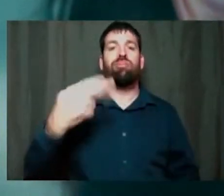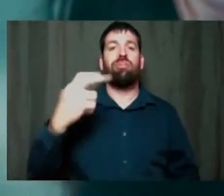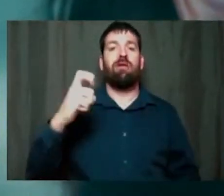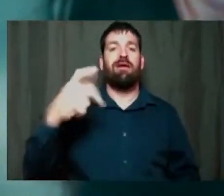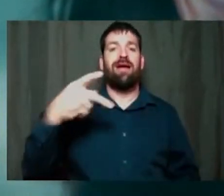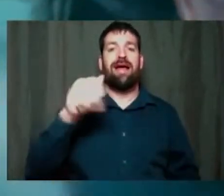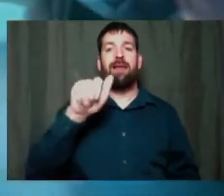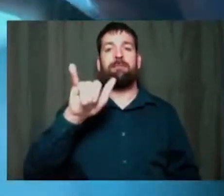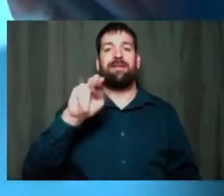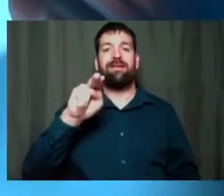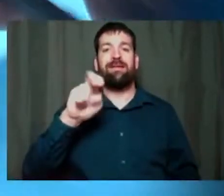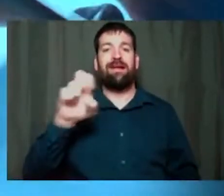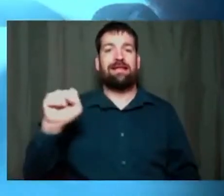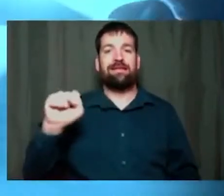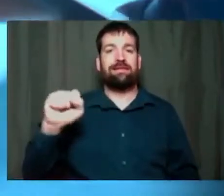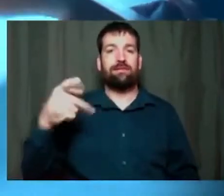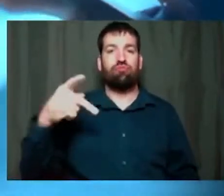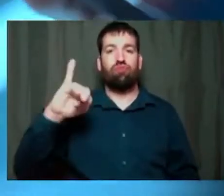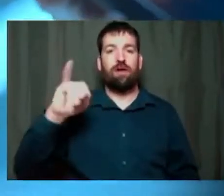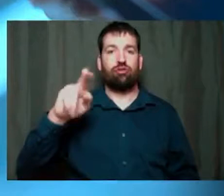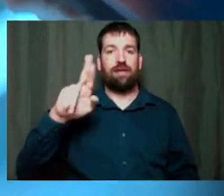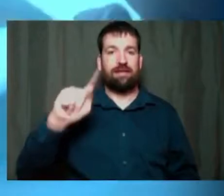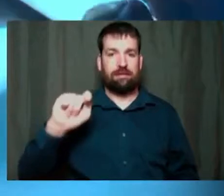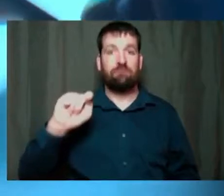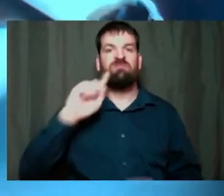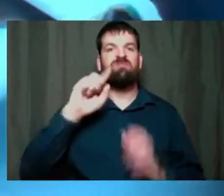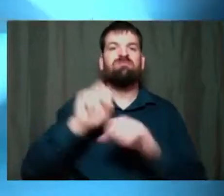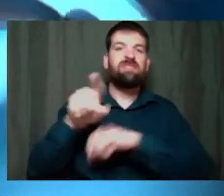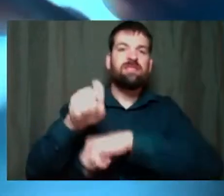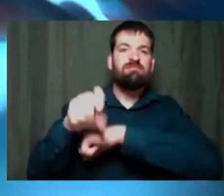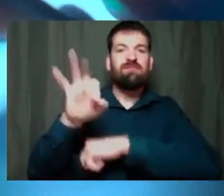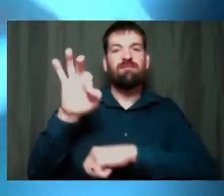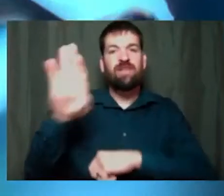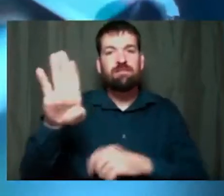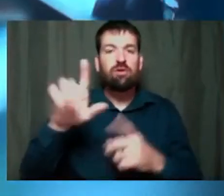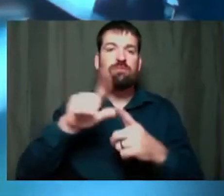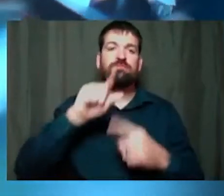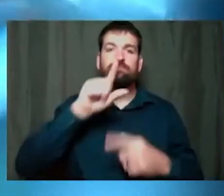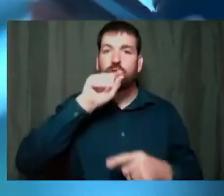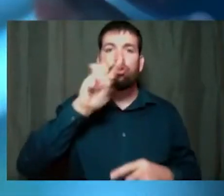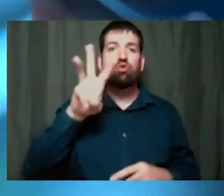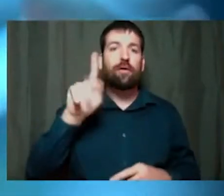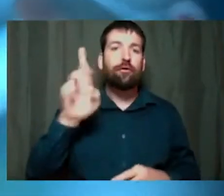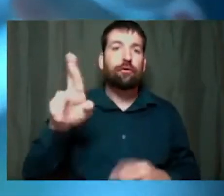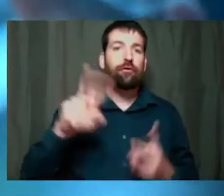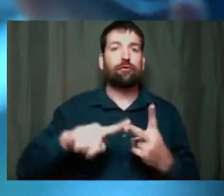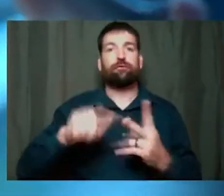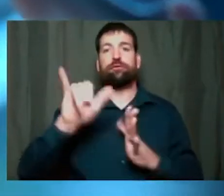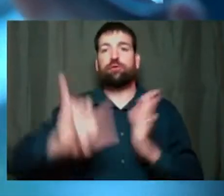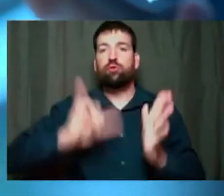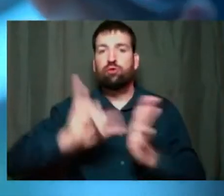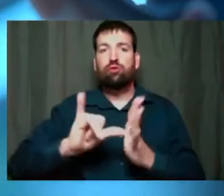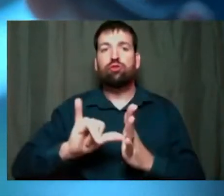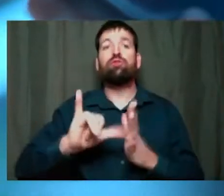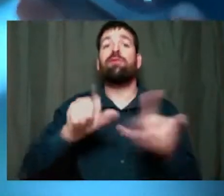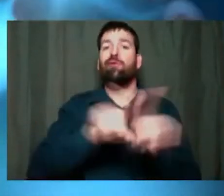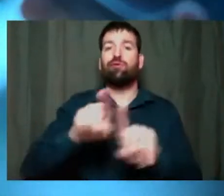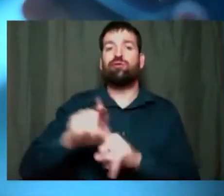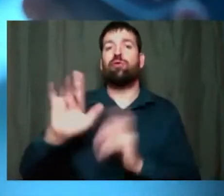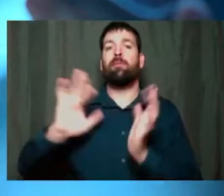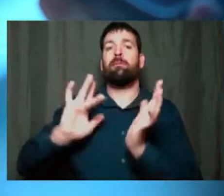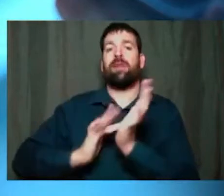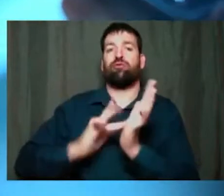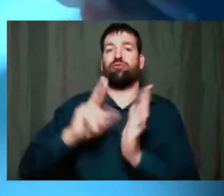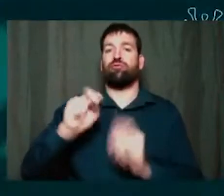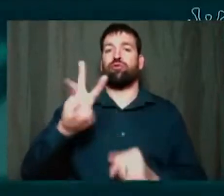get your questions sent in to us on YouTube, Facebook, Twitter, and right there on the Medical News Network. You can find links to all of those right there on your screen.